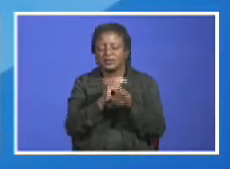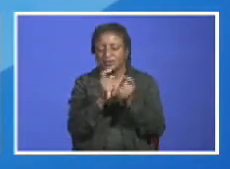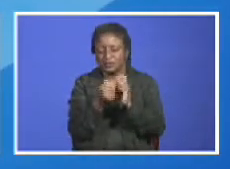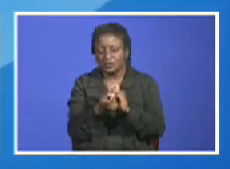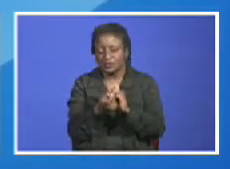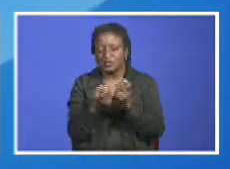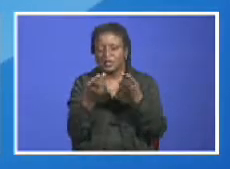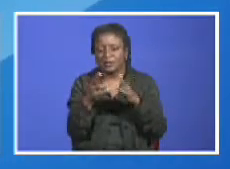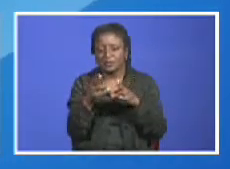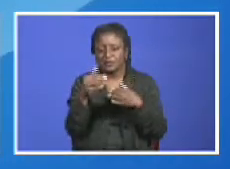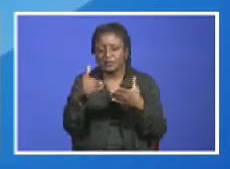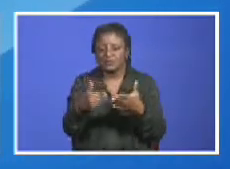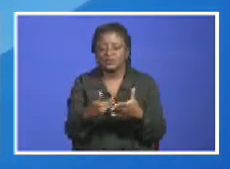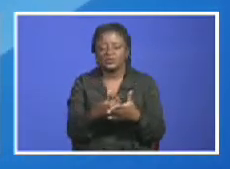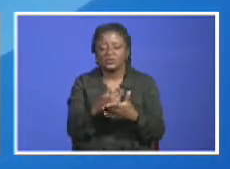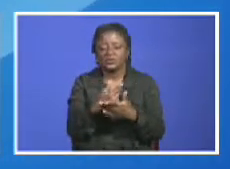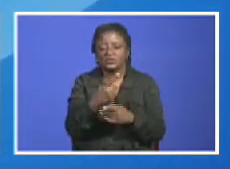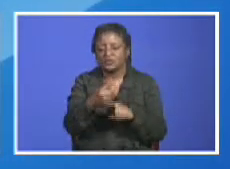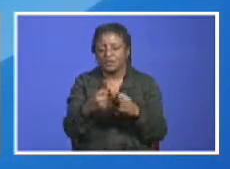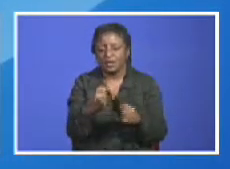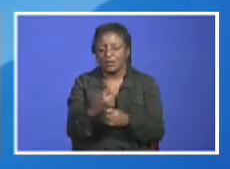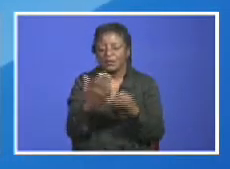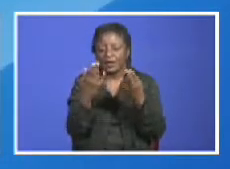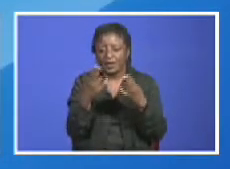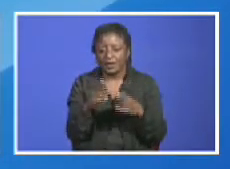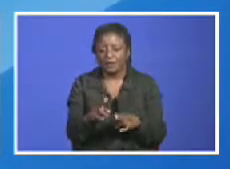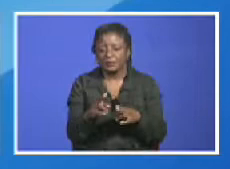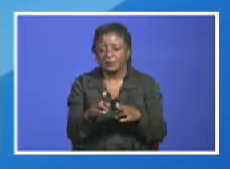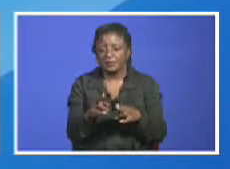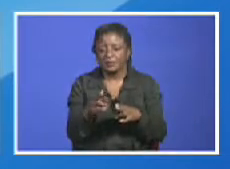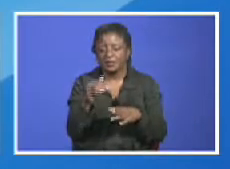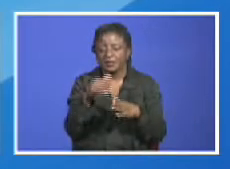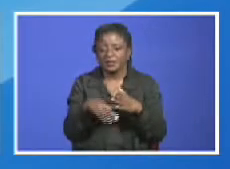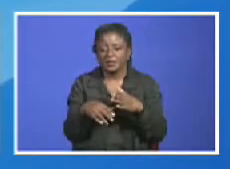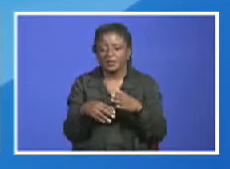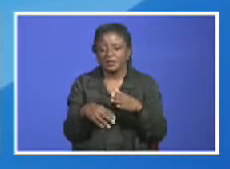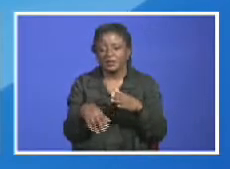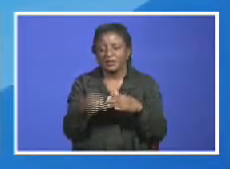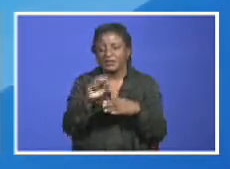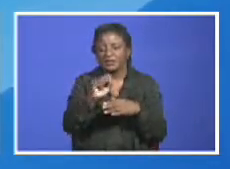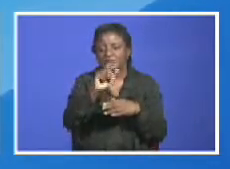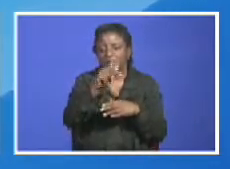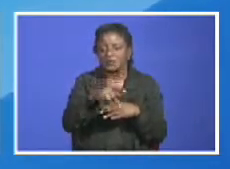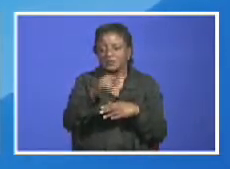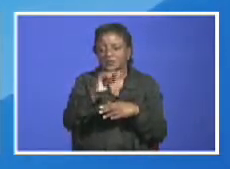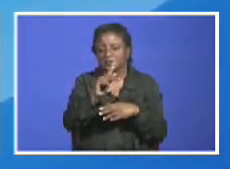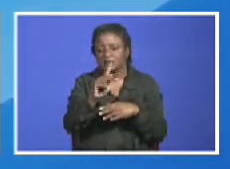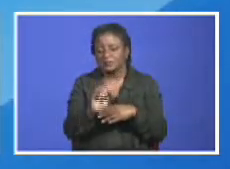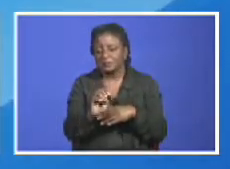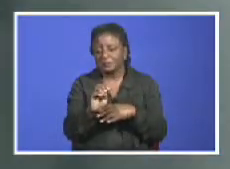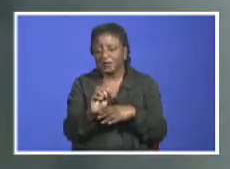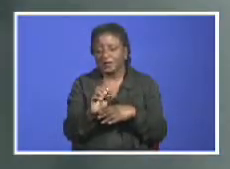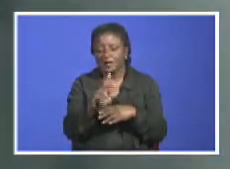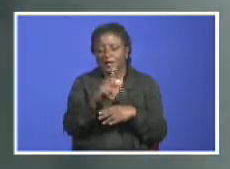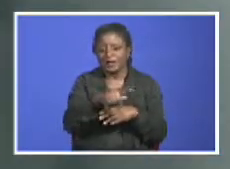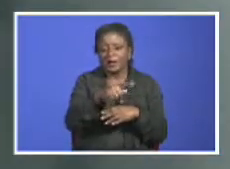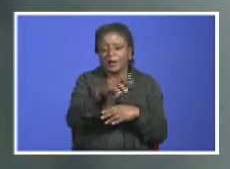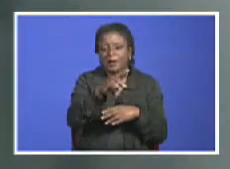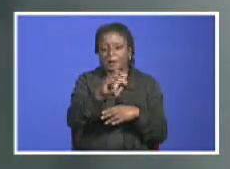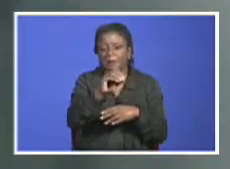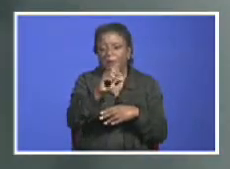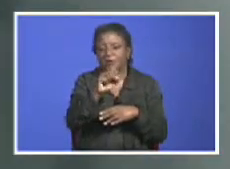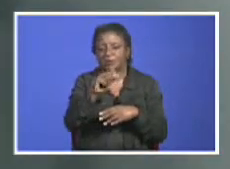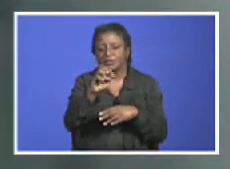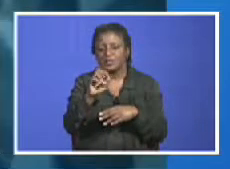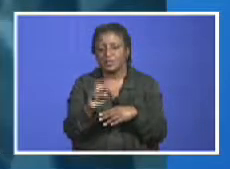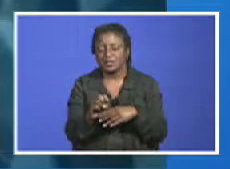in this new strain are actually occurring in the spike protein or the S gene of the virus. Now, the gold